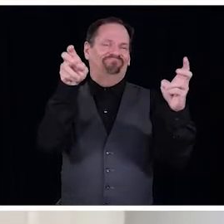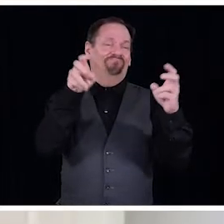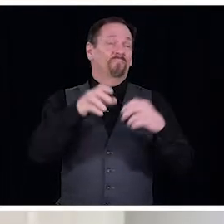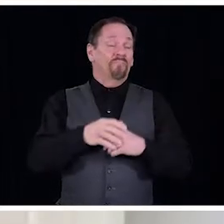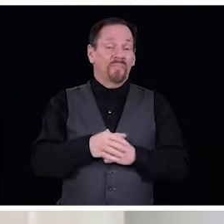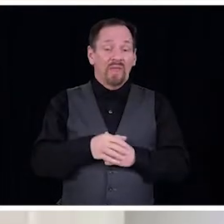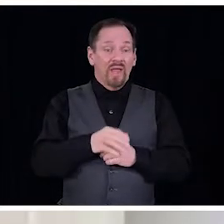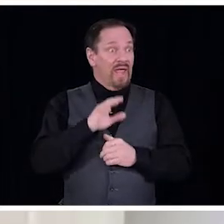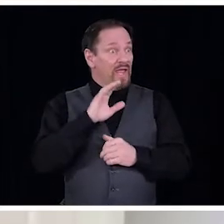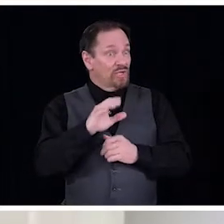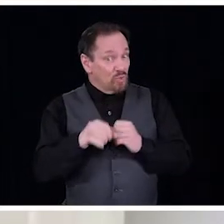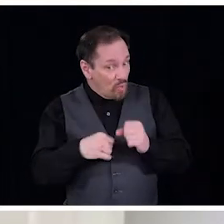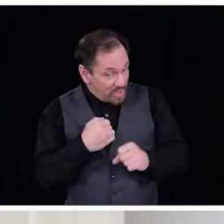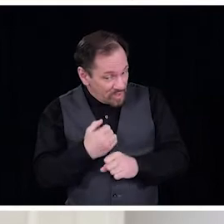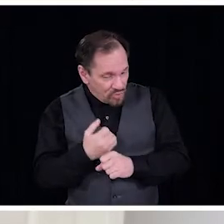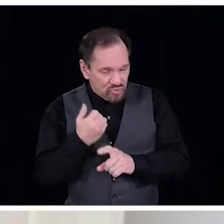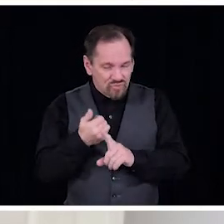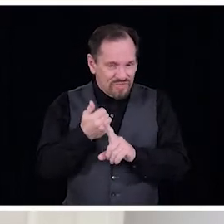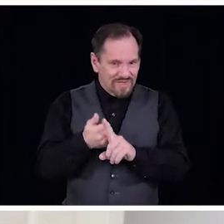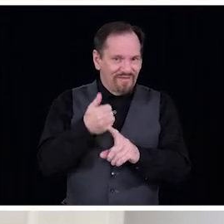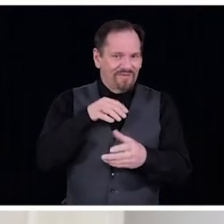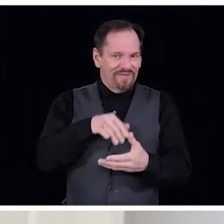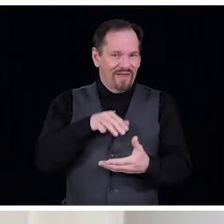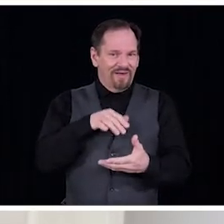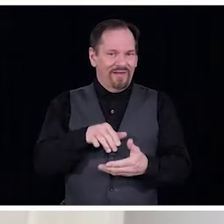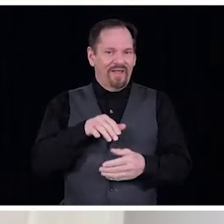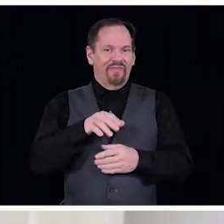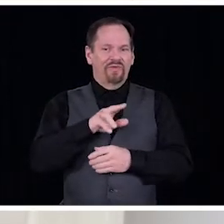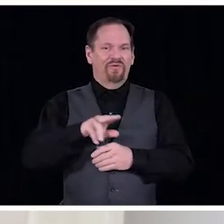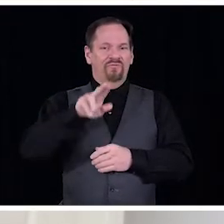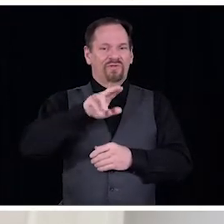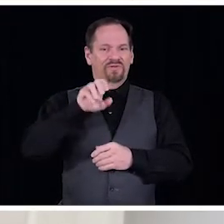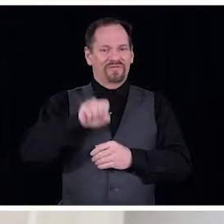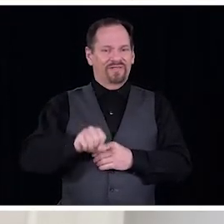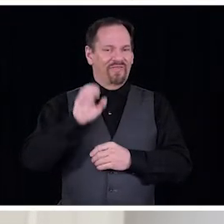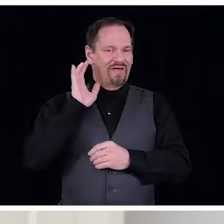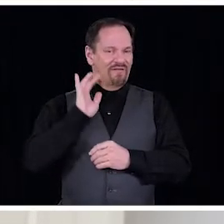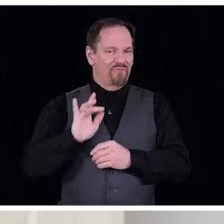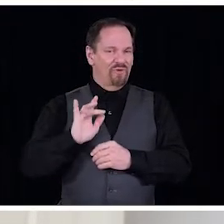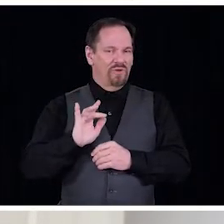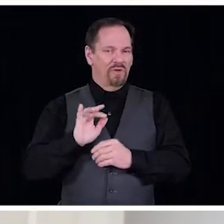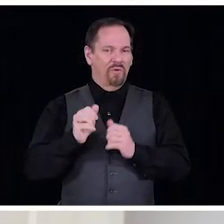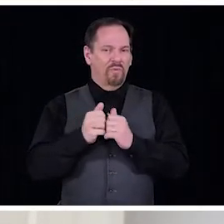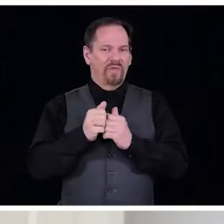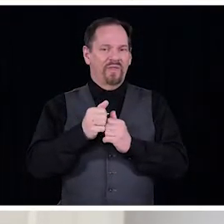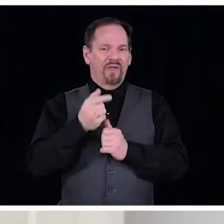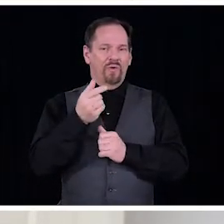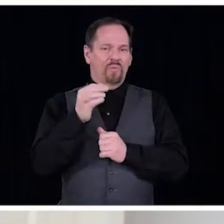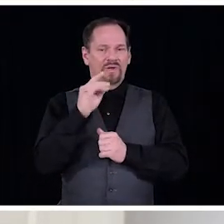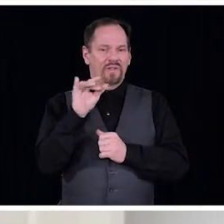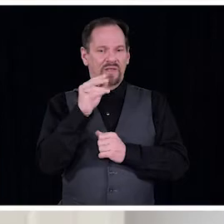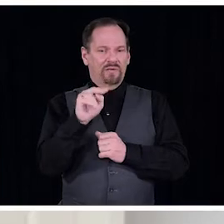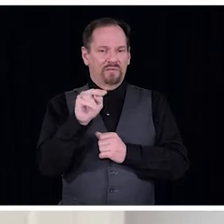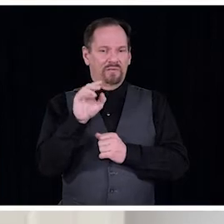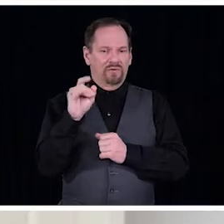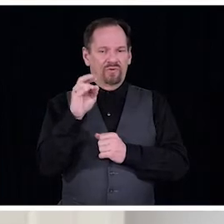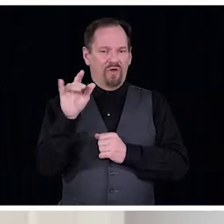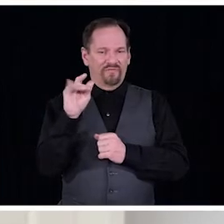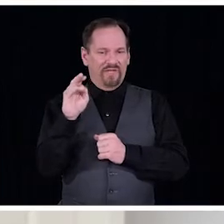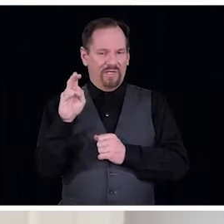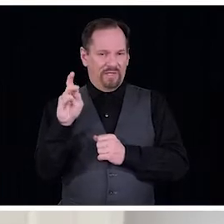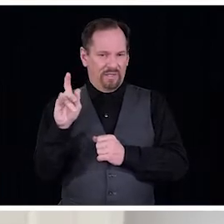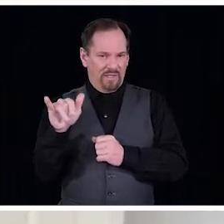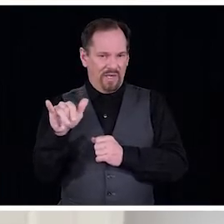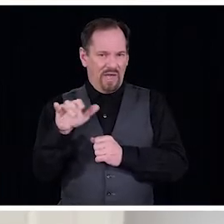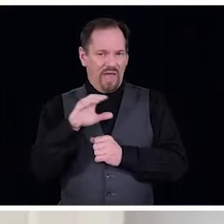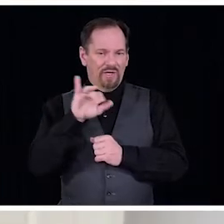formative years, you studied extensively at the University of Southern California with Gwendolyn Koldovsky and John Crown, at